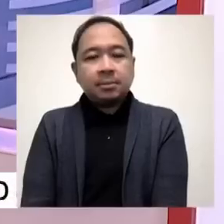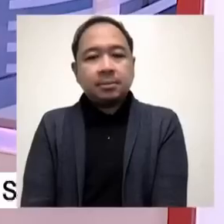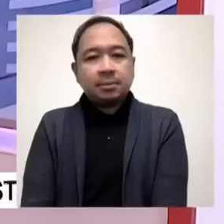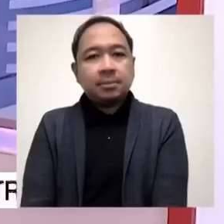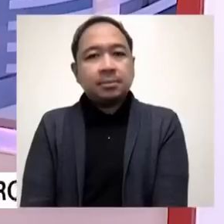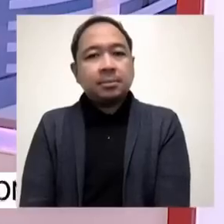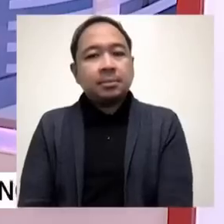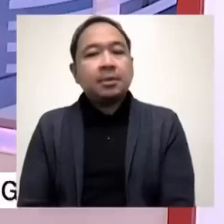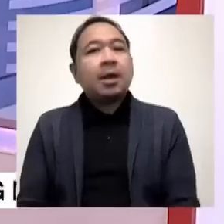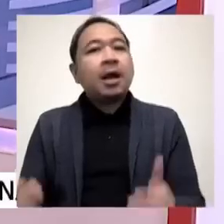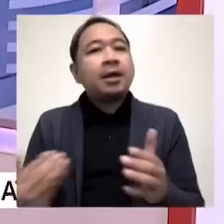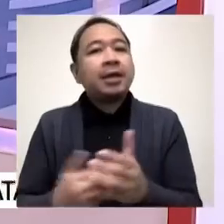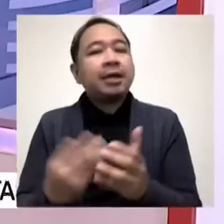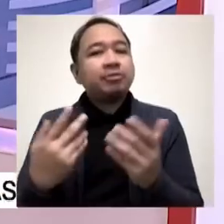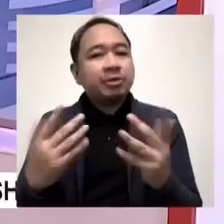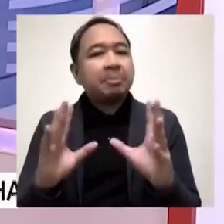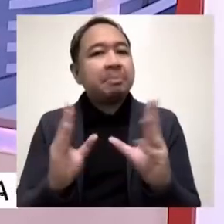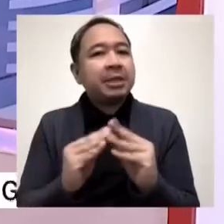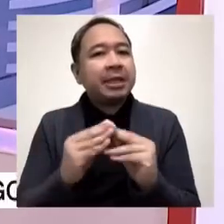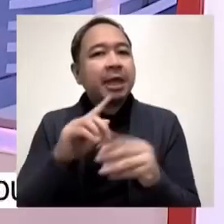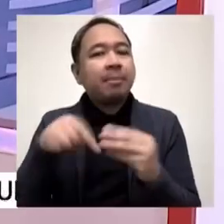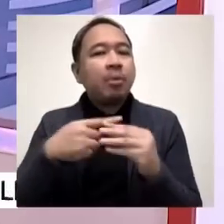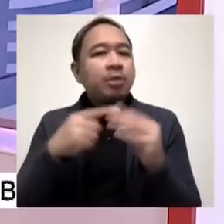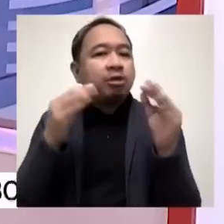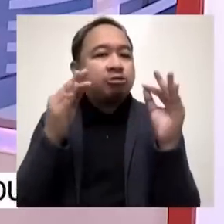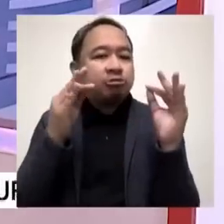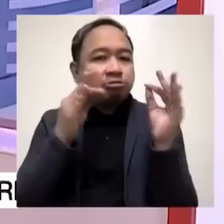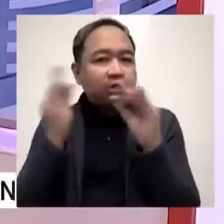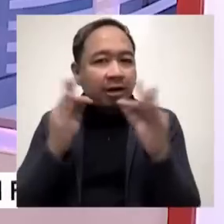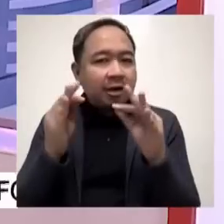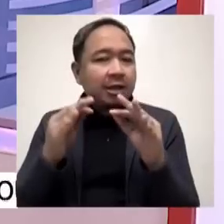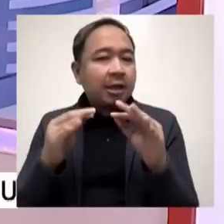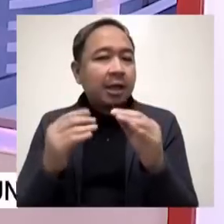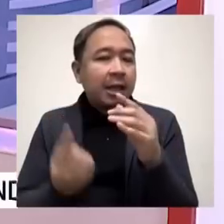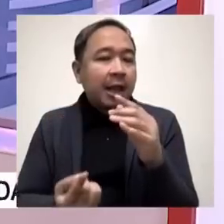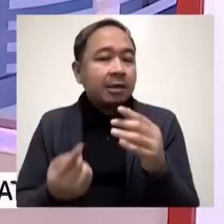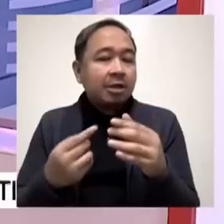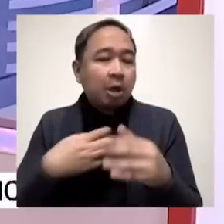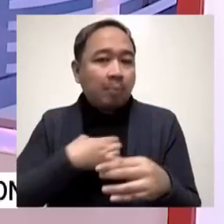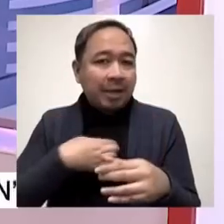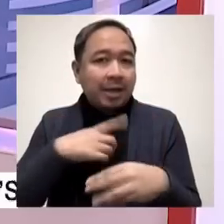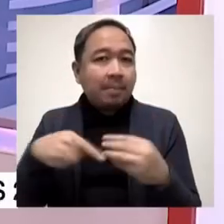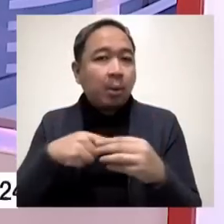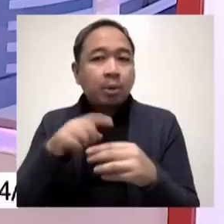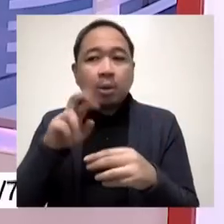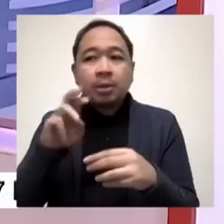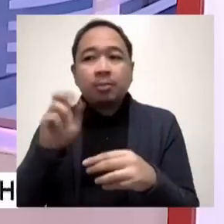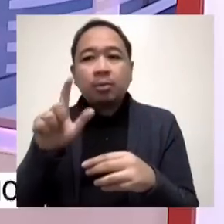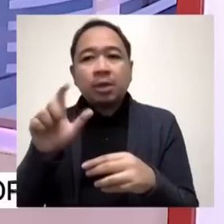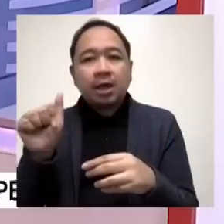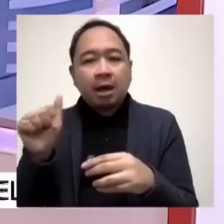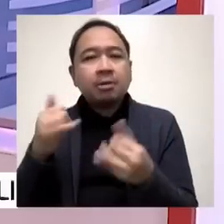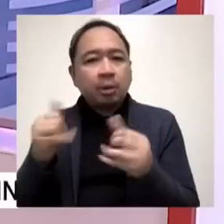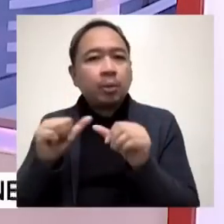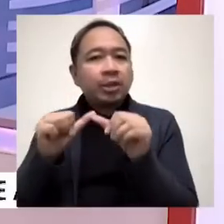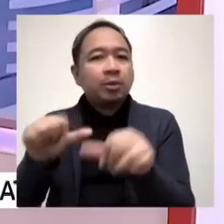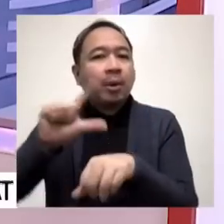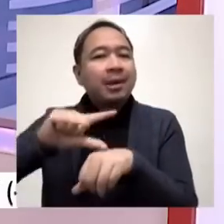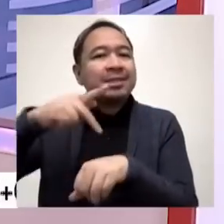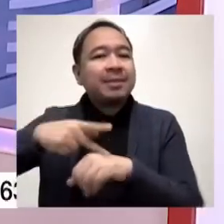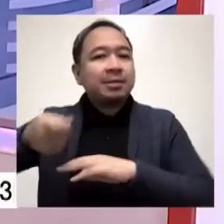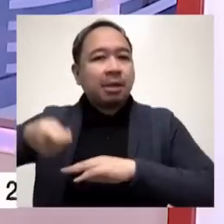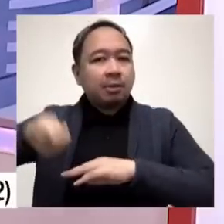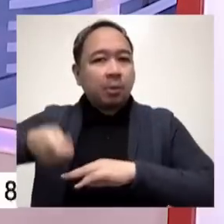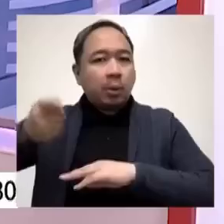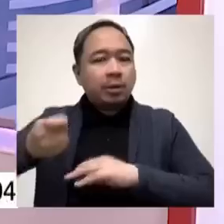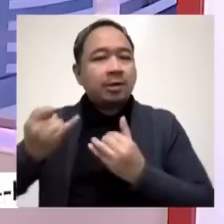Another hearing on the drug case of the son of Justice Secretary Crispin Remulla is being held at De Las Piñas Court. Our very own Jeff Caparaz now joins us with the